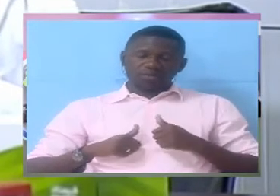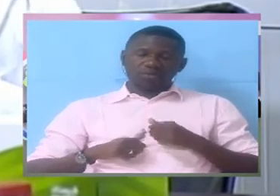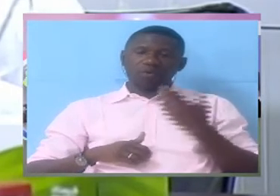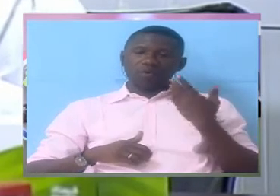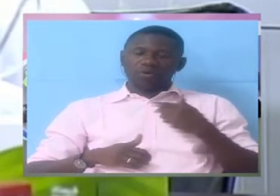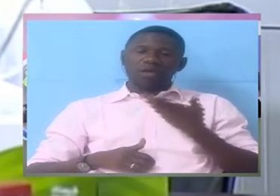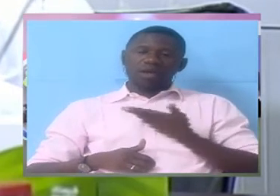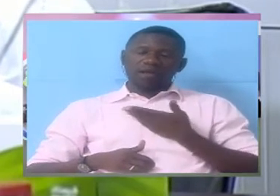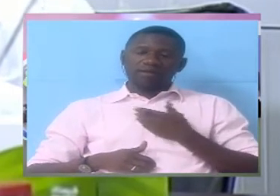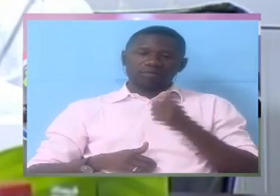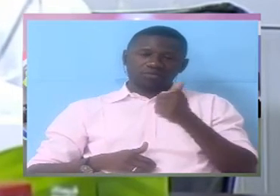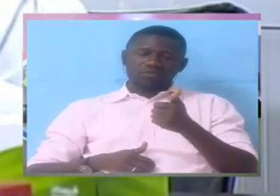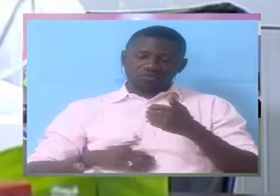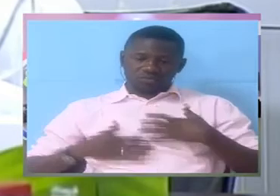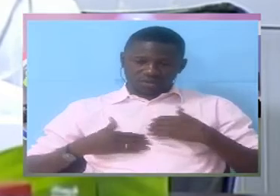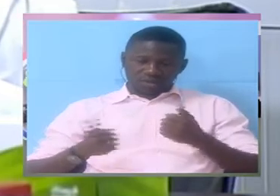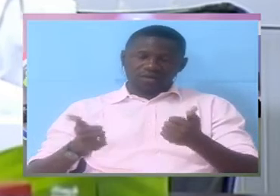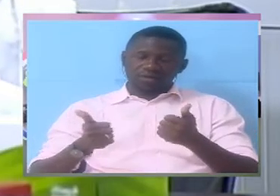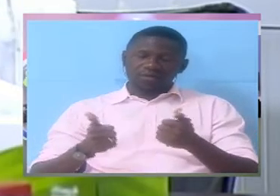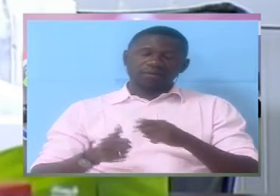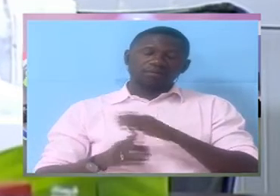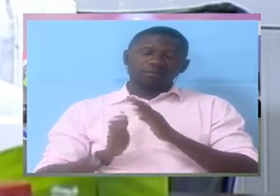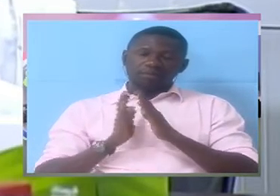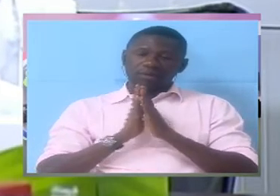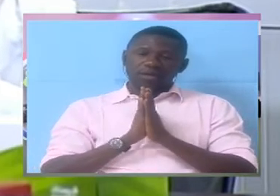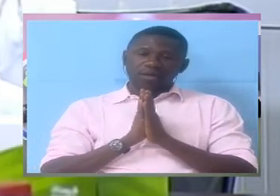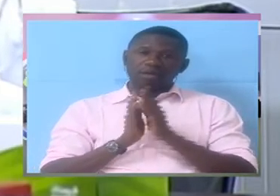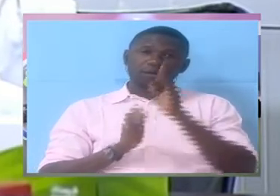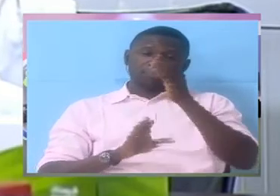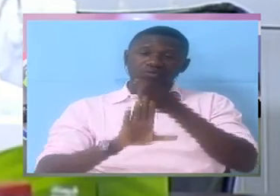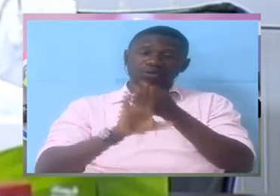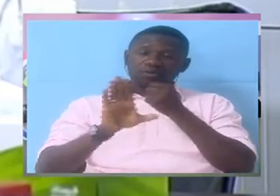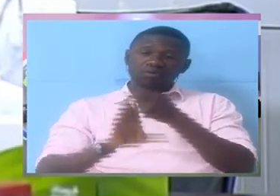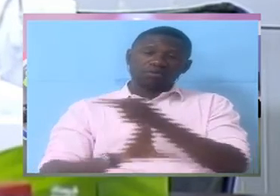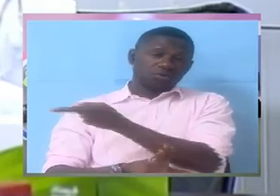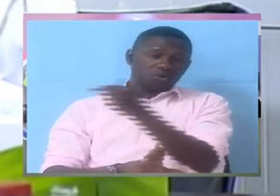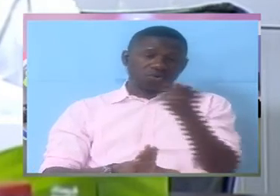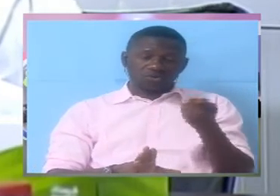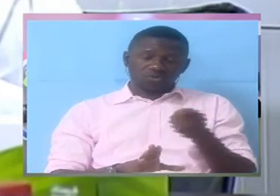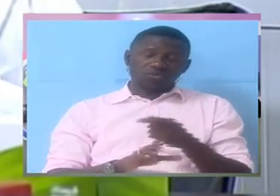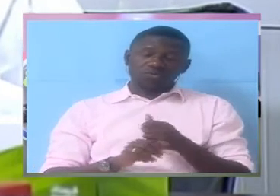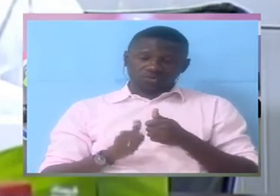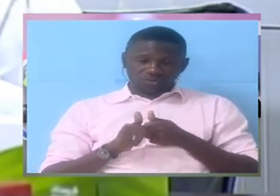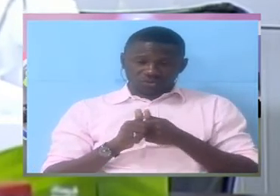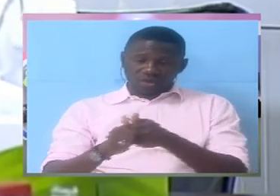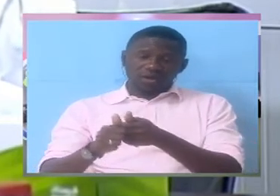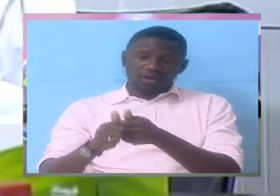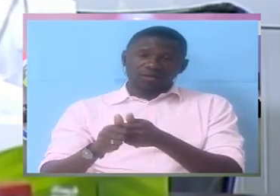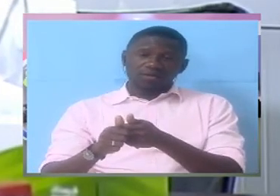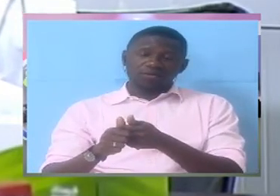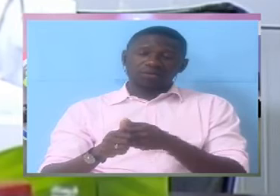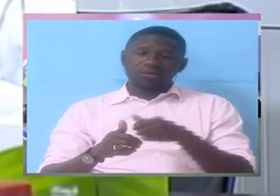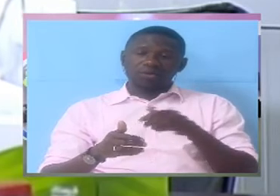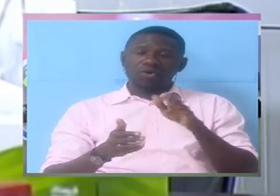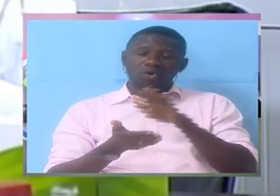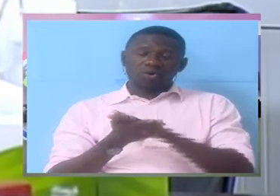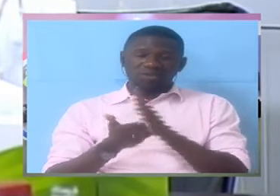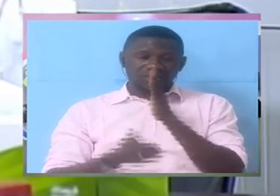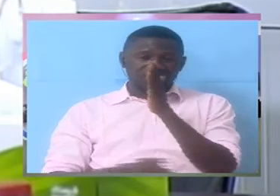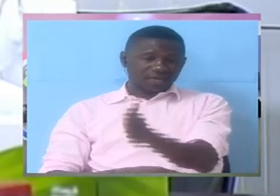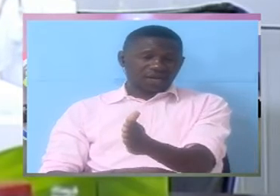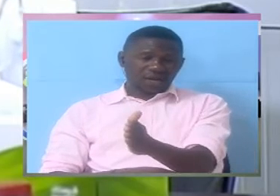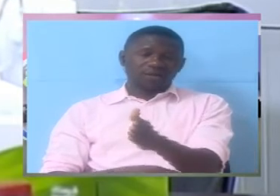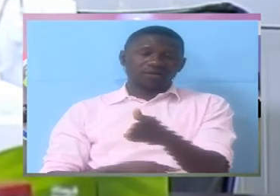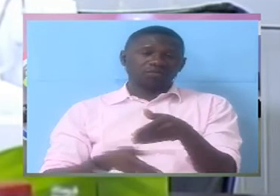you have good health Allah financial kanta may Allah also protect all of you kal guide to guide all of you tonya silola to follow